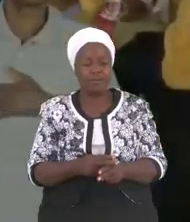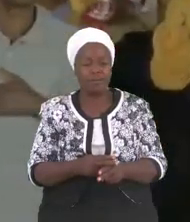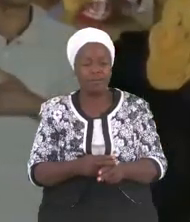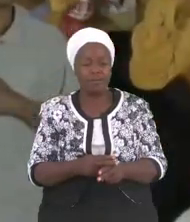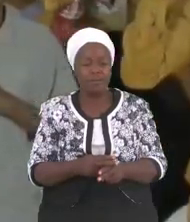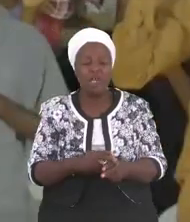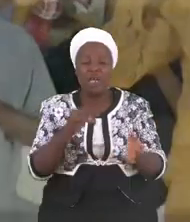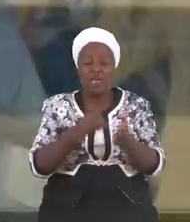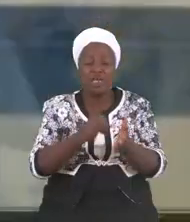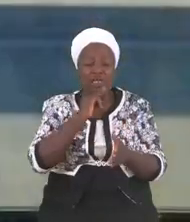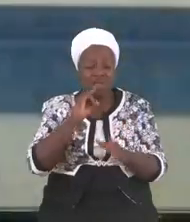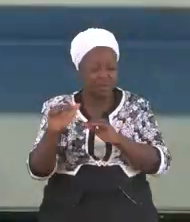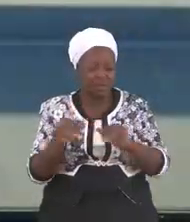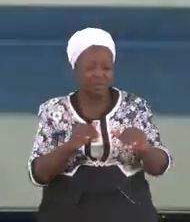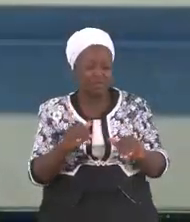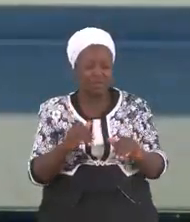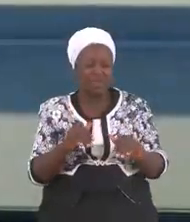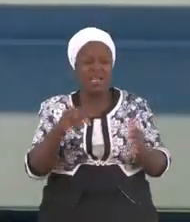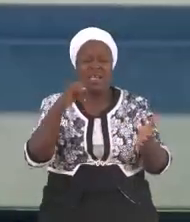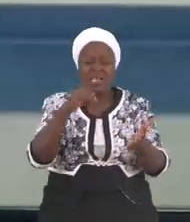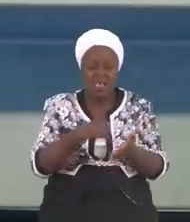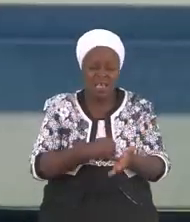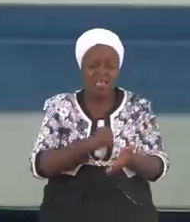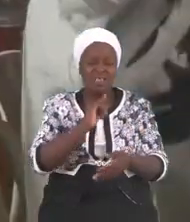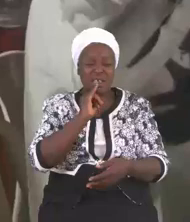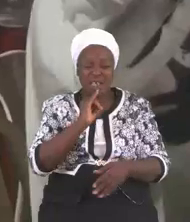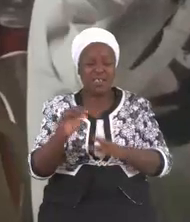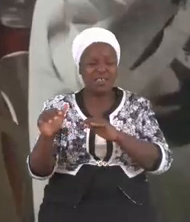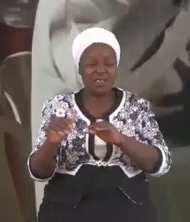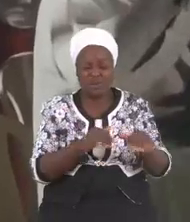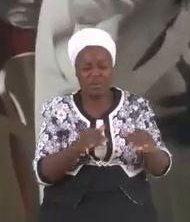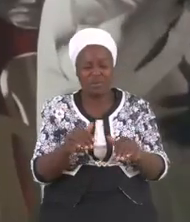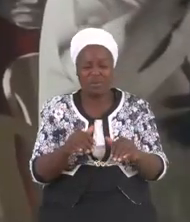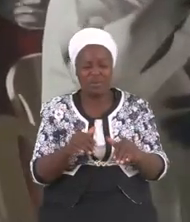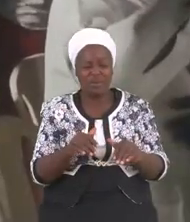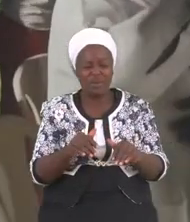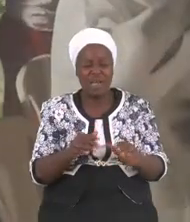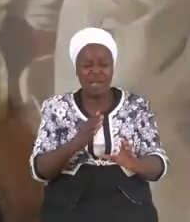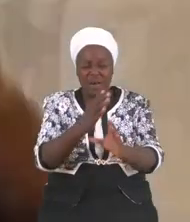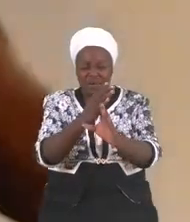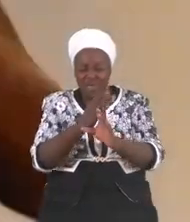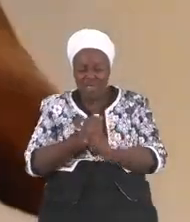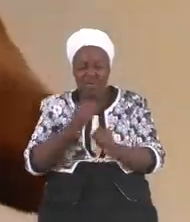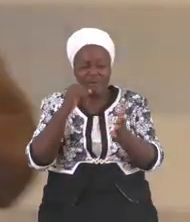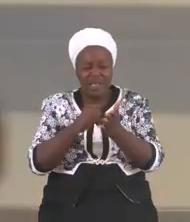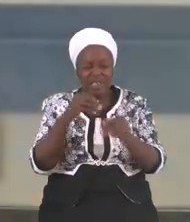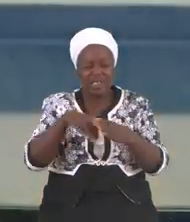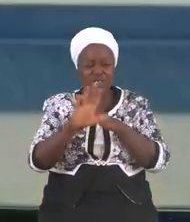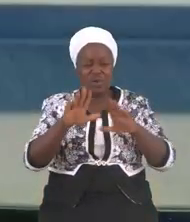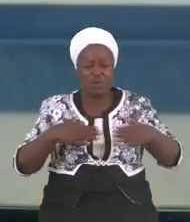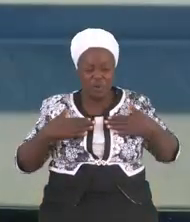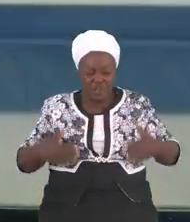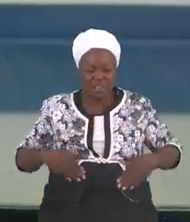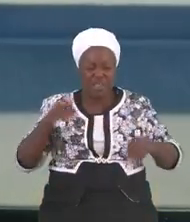It is done. It is done. Receive it in your body in Jesus'